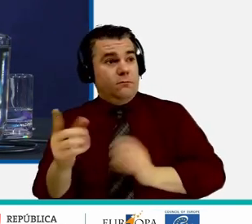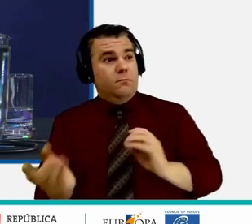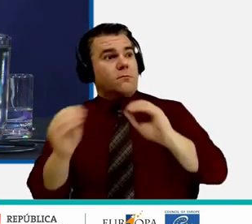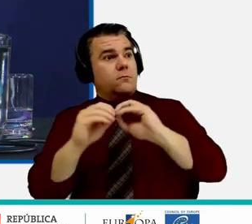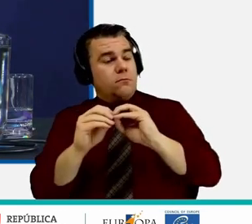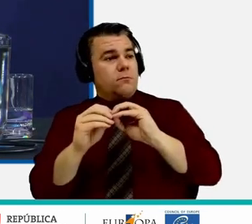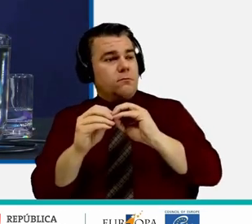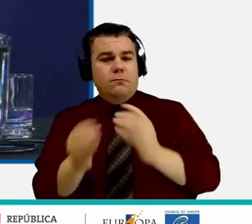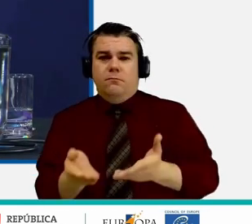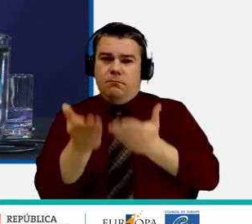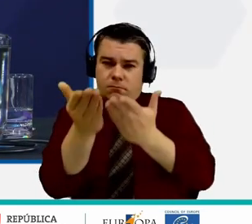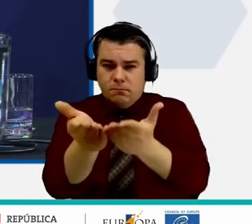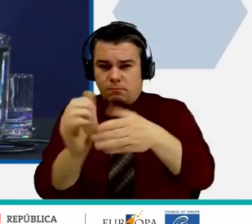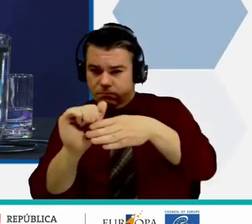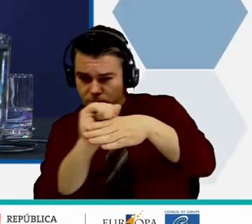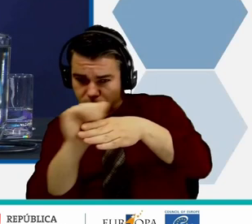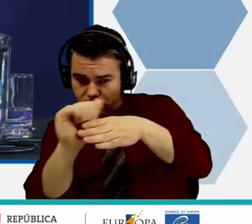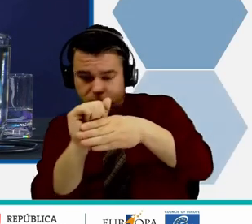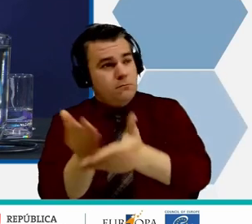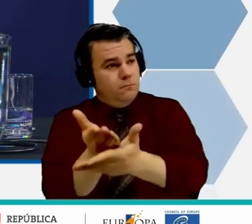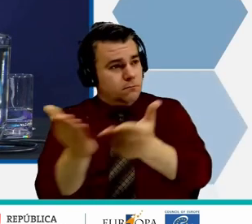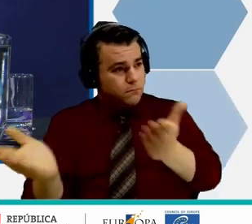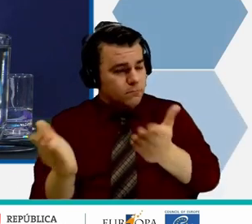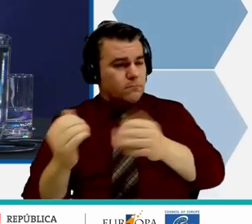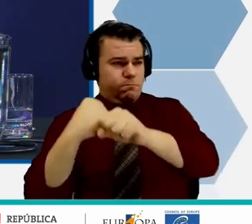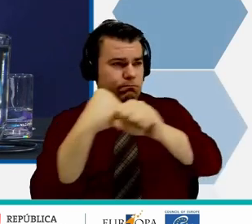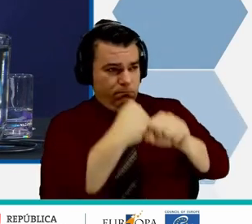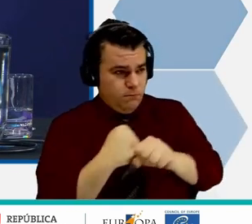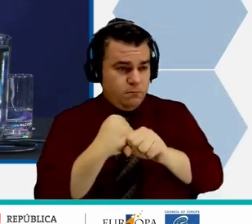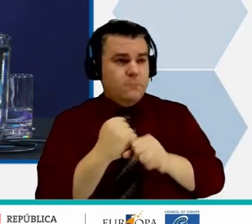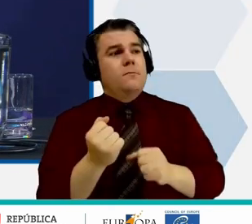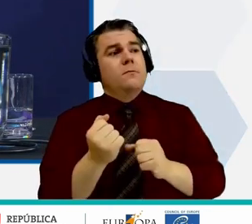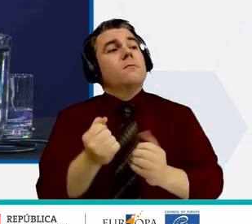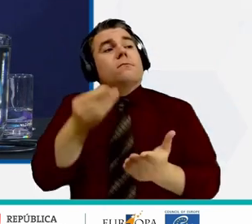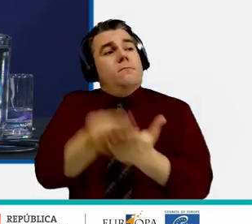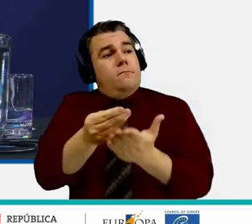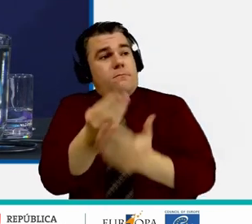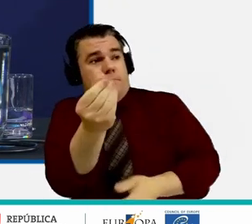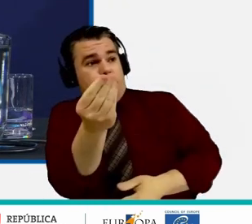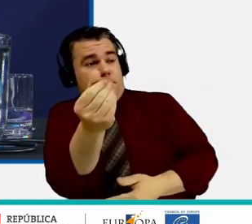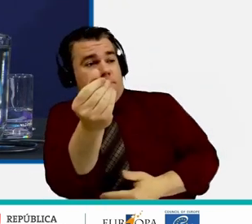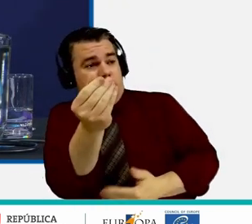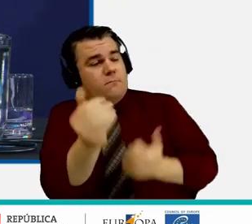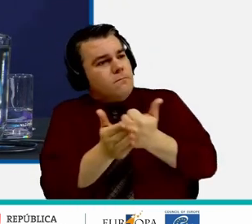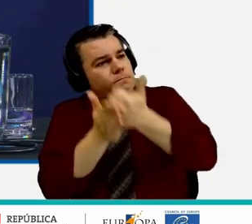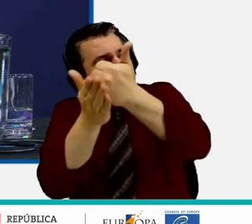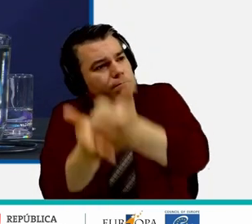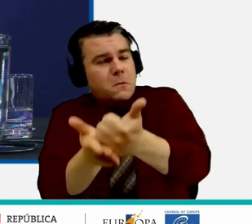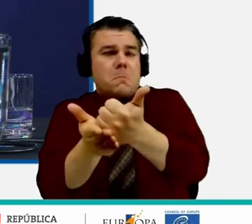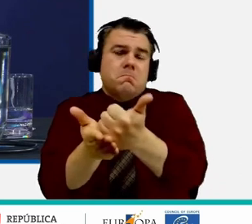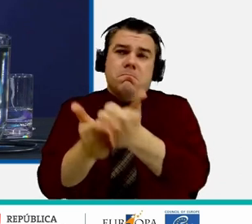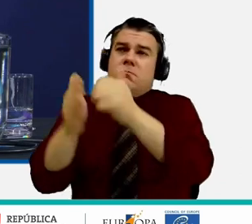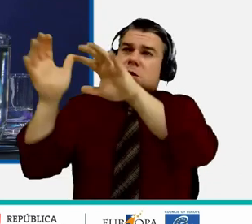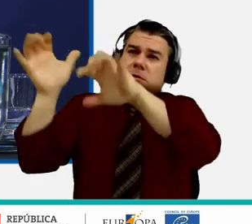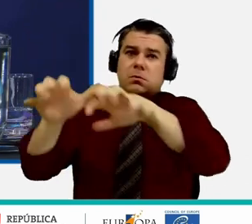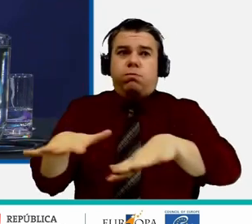and training civil protection forces and for financial help in cases of natural hazards we